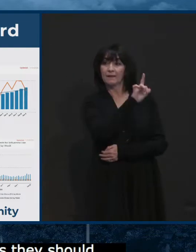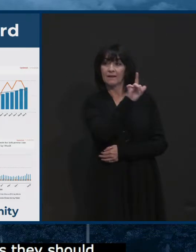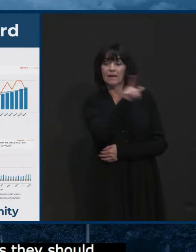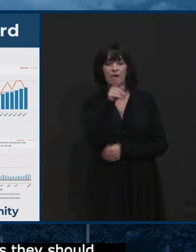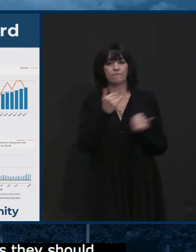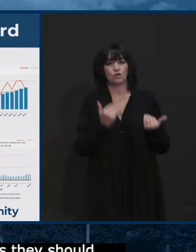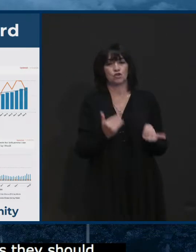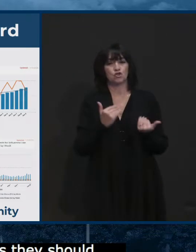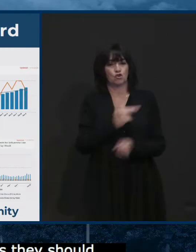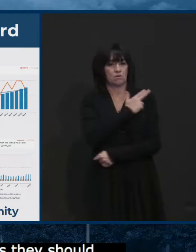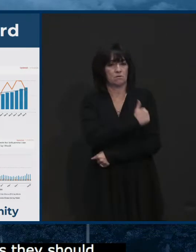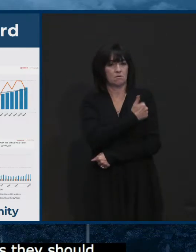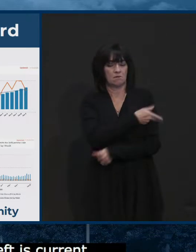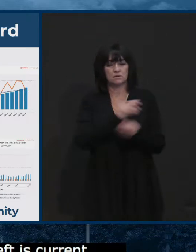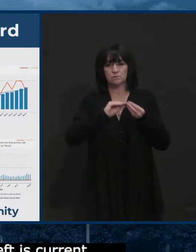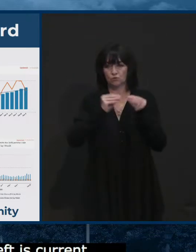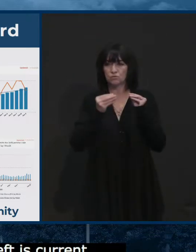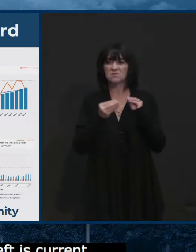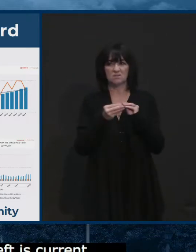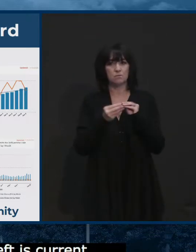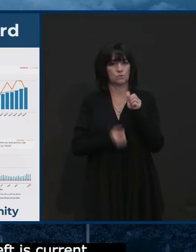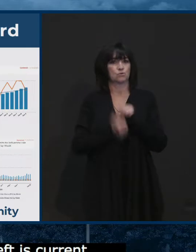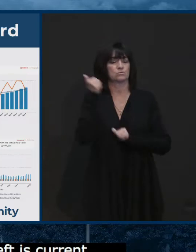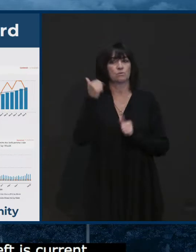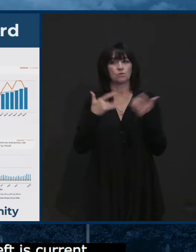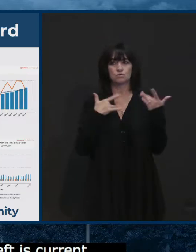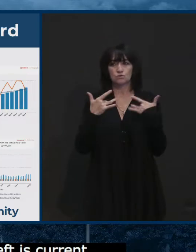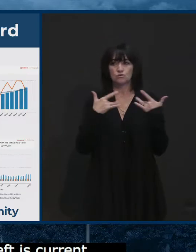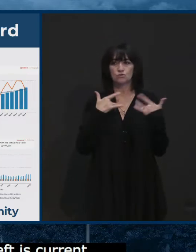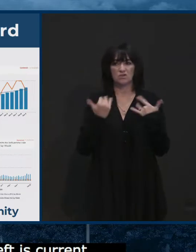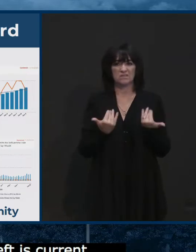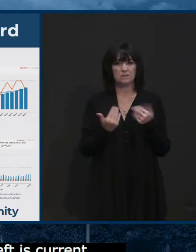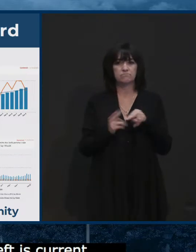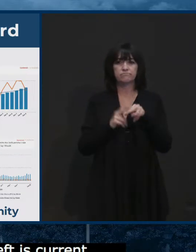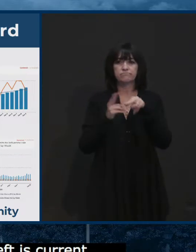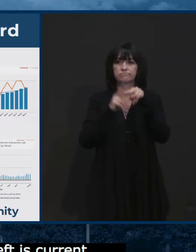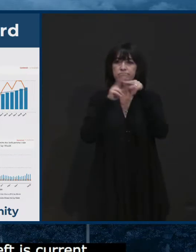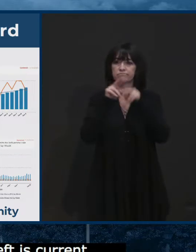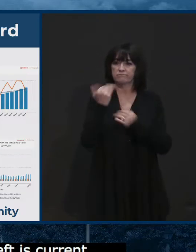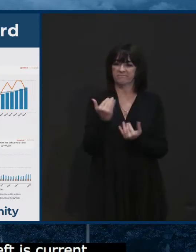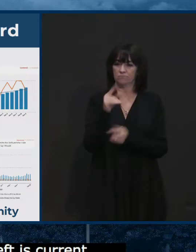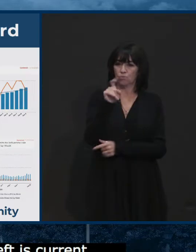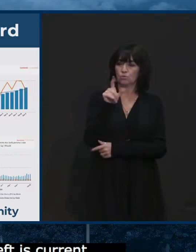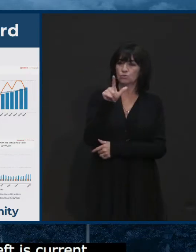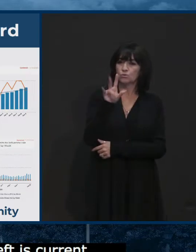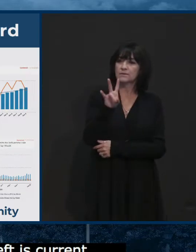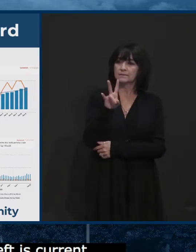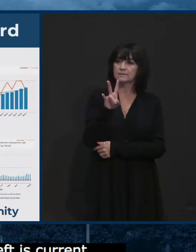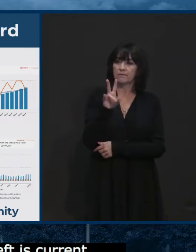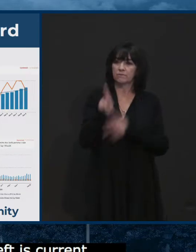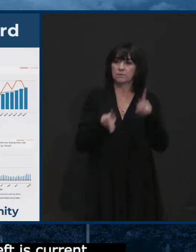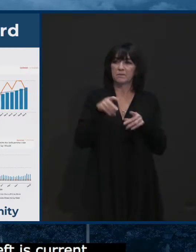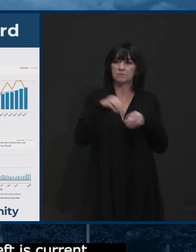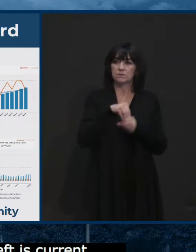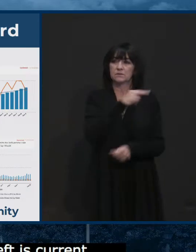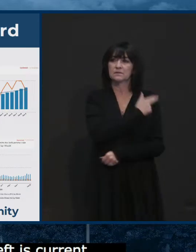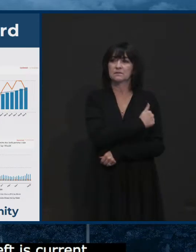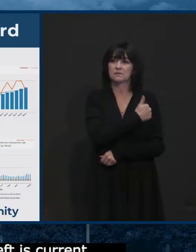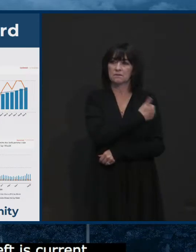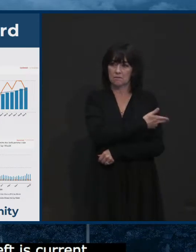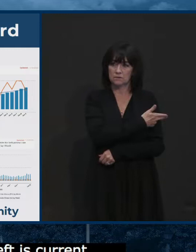is most concerning as we ticked up to 127 hospitalized today. Our 14-day view of